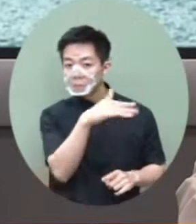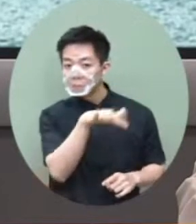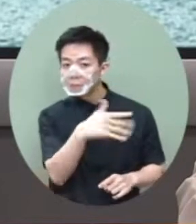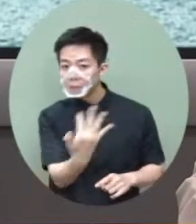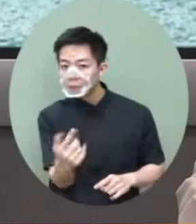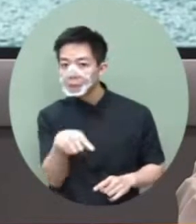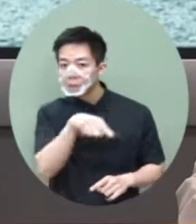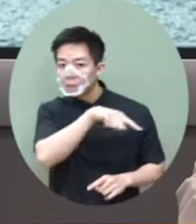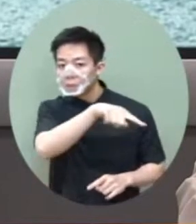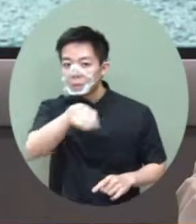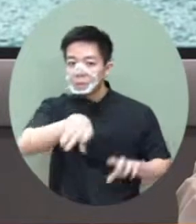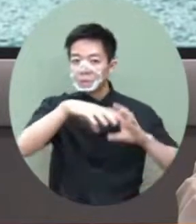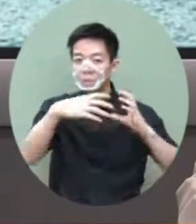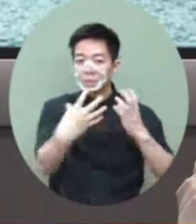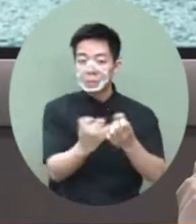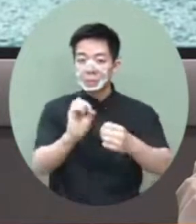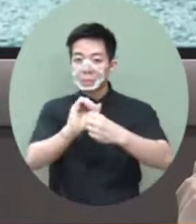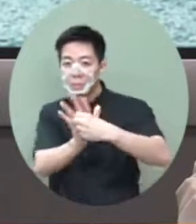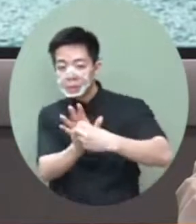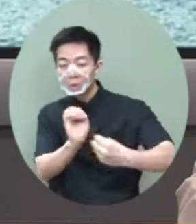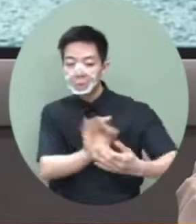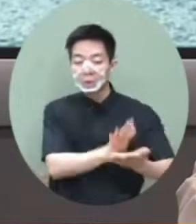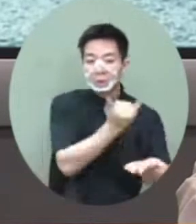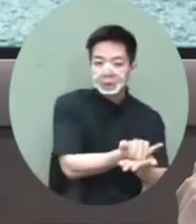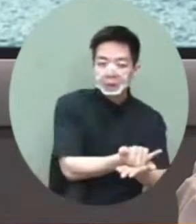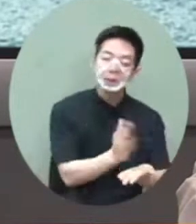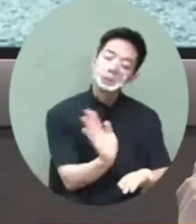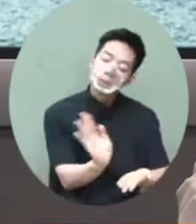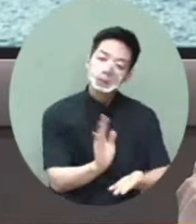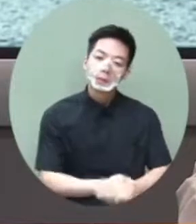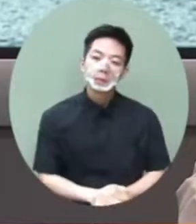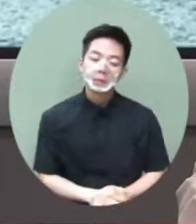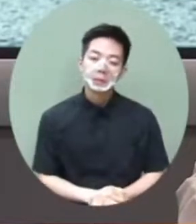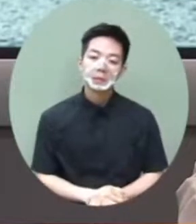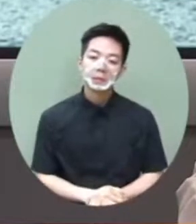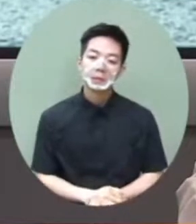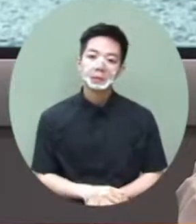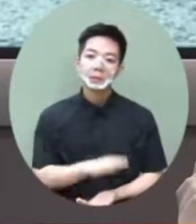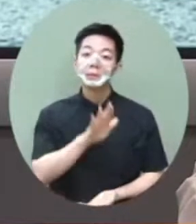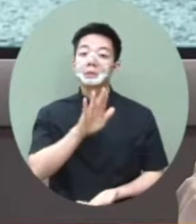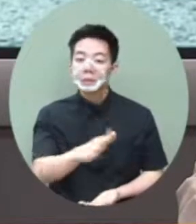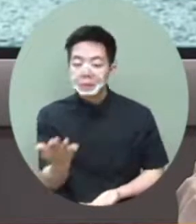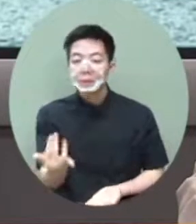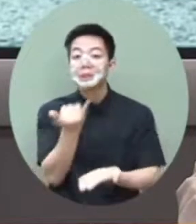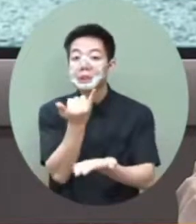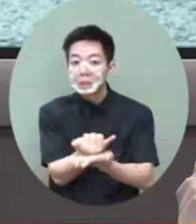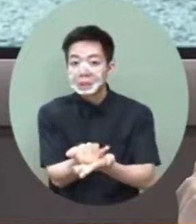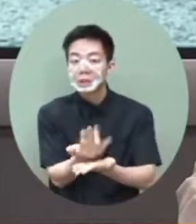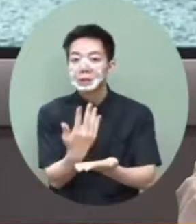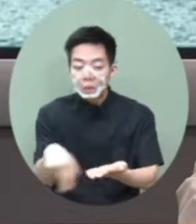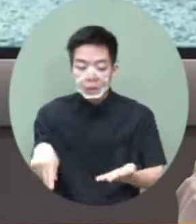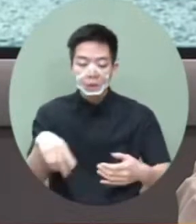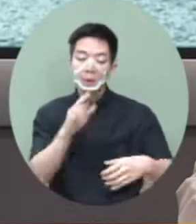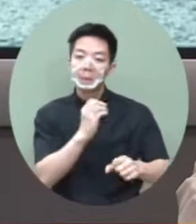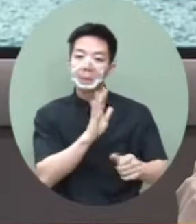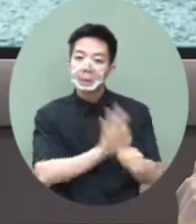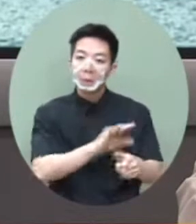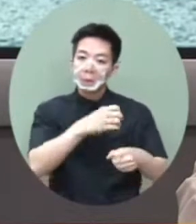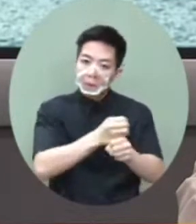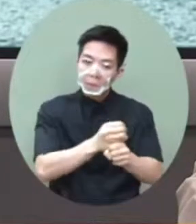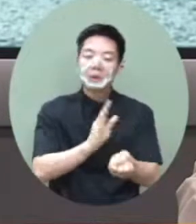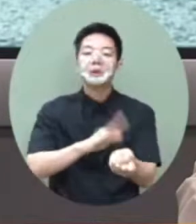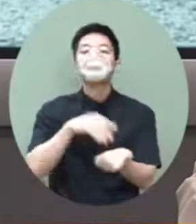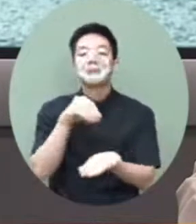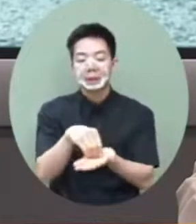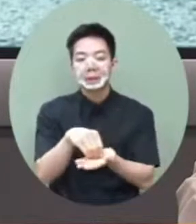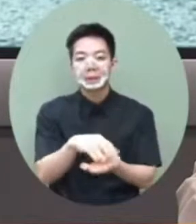but not all of them are caused by COVID. It's just that at the time of